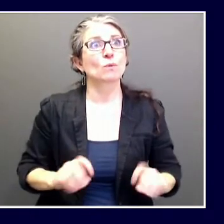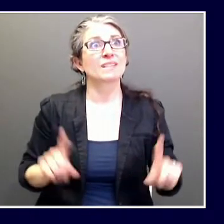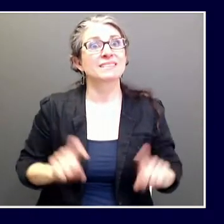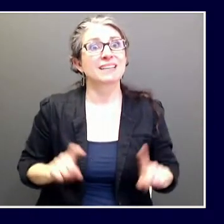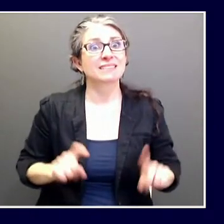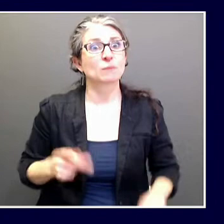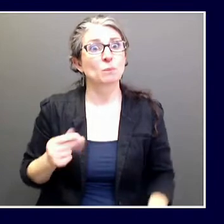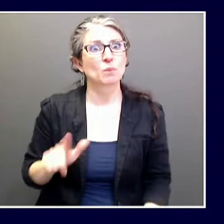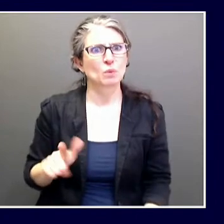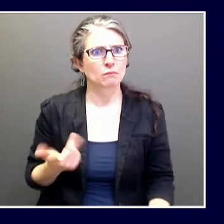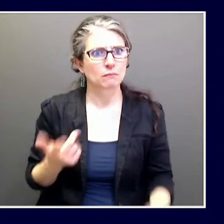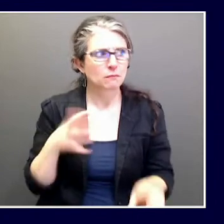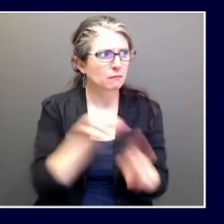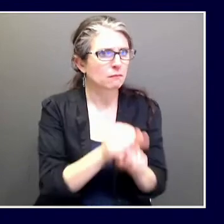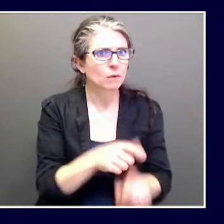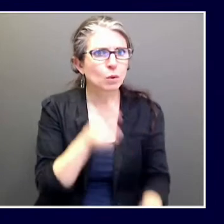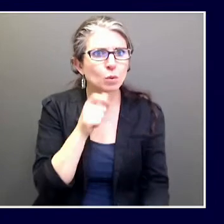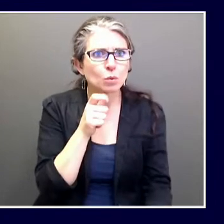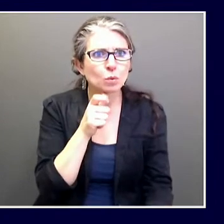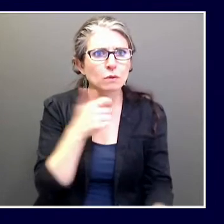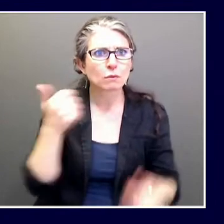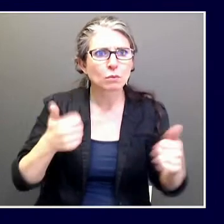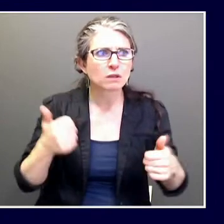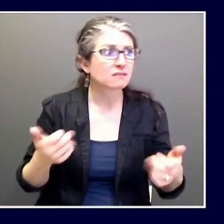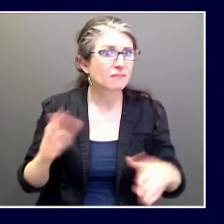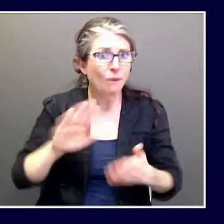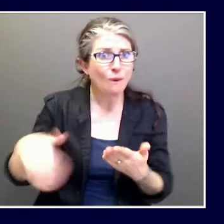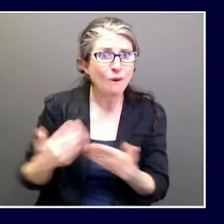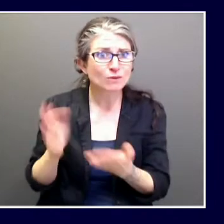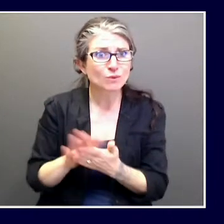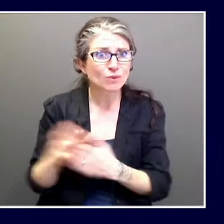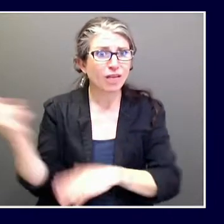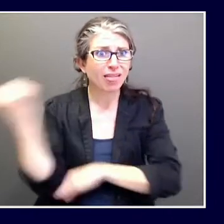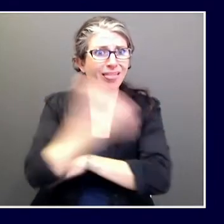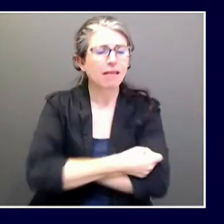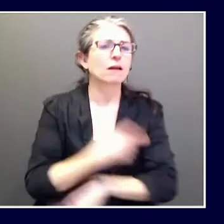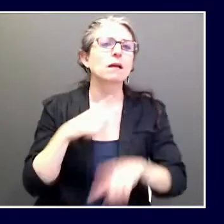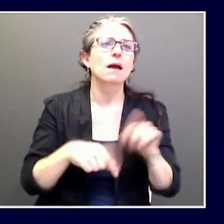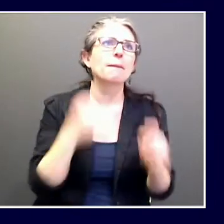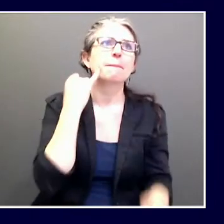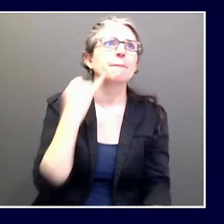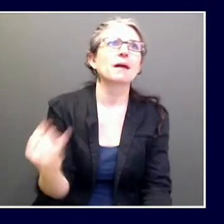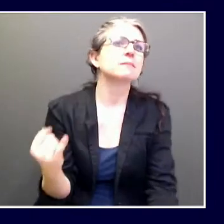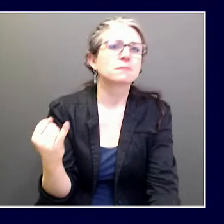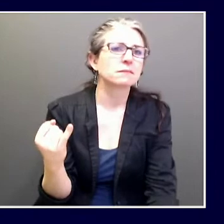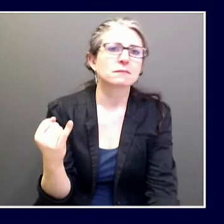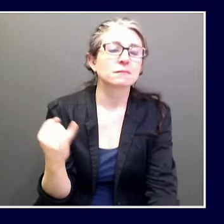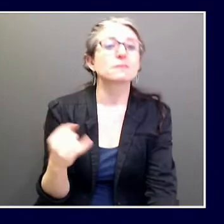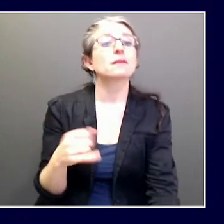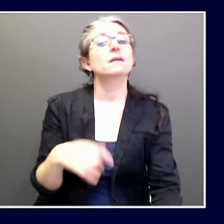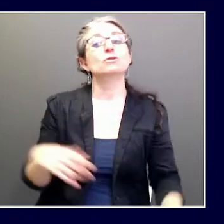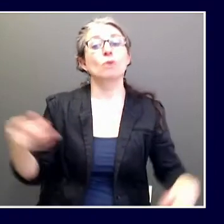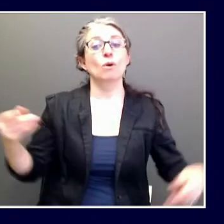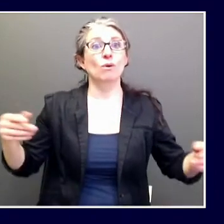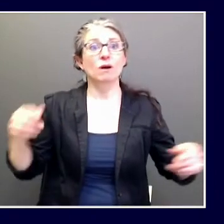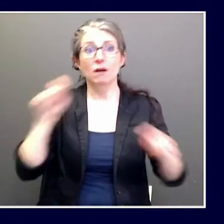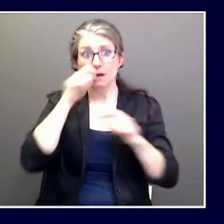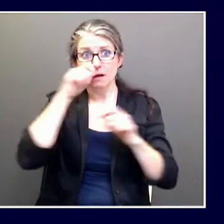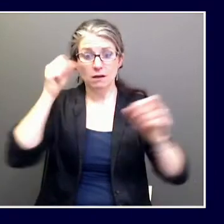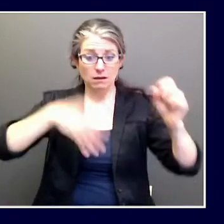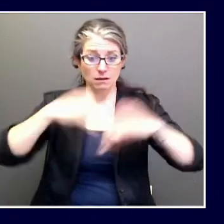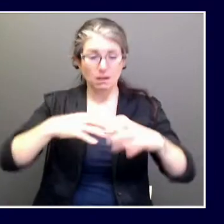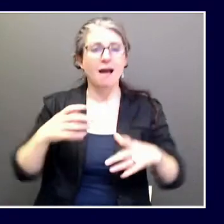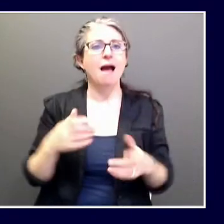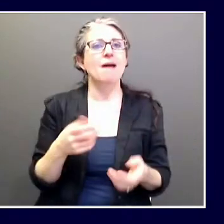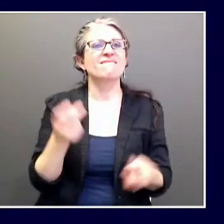pooled testing provides. Your second question is it still effective if not everyone is participating in it? Yes. Now, in an ideal